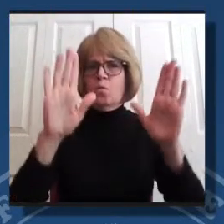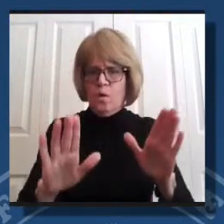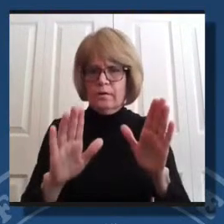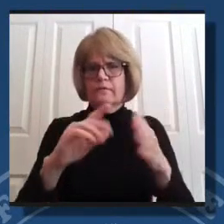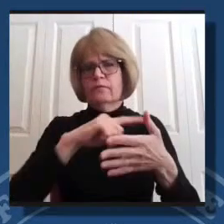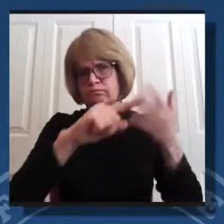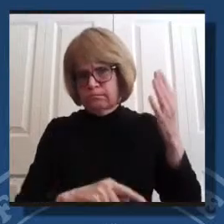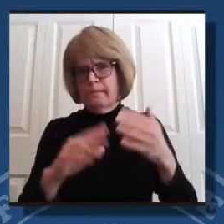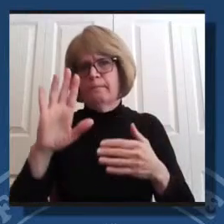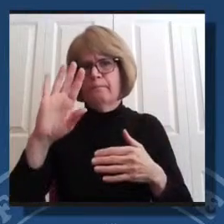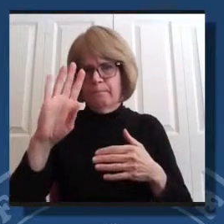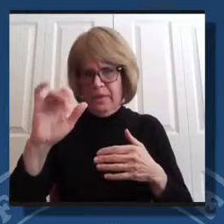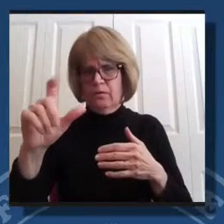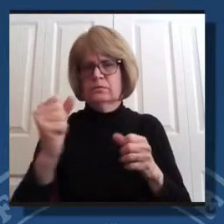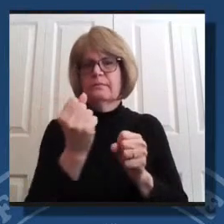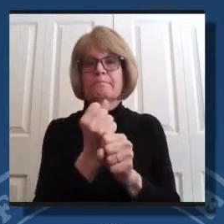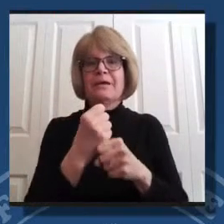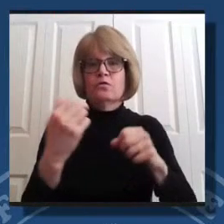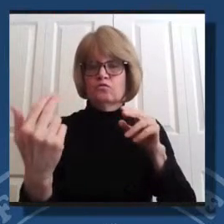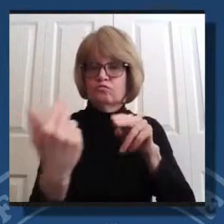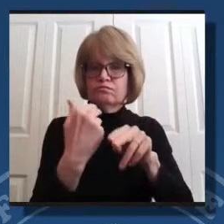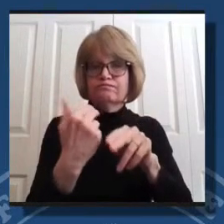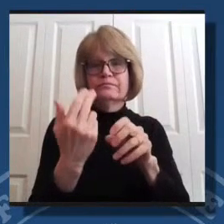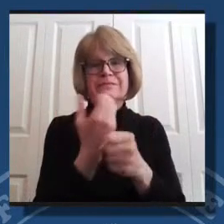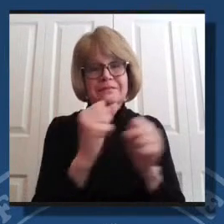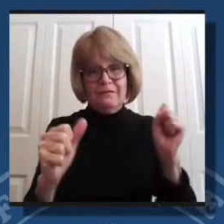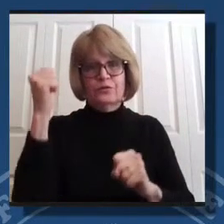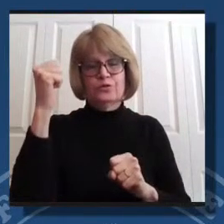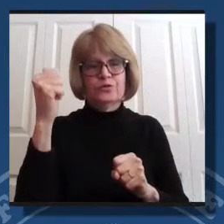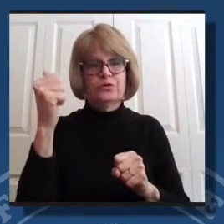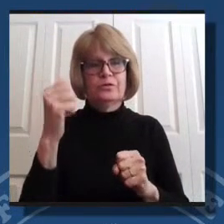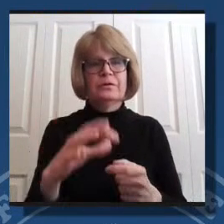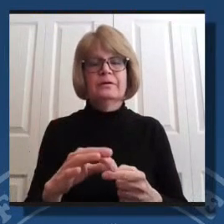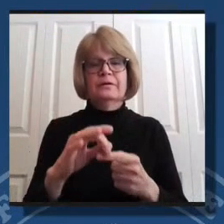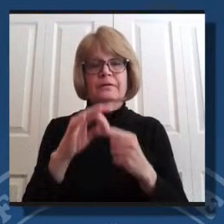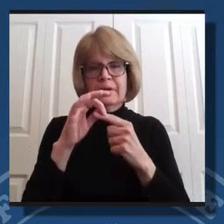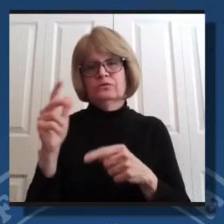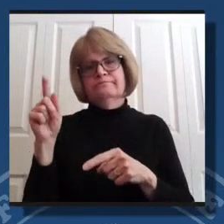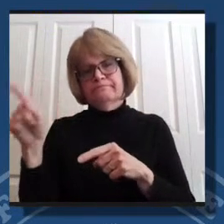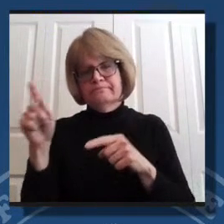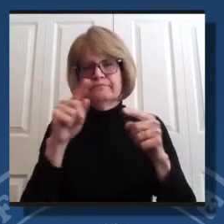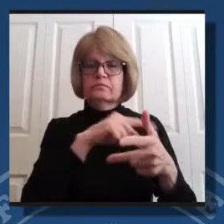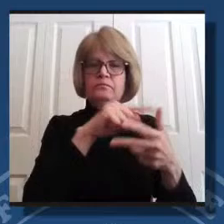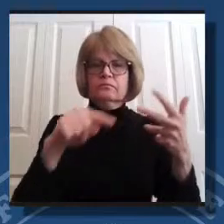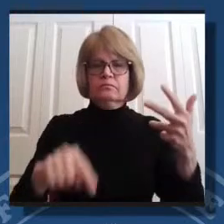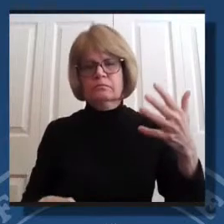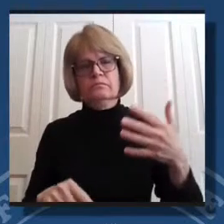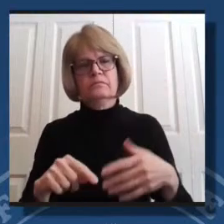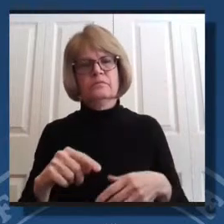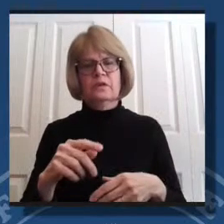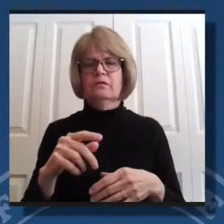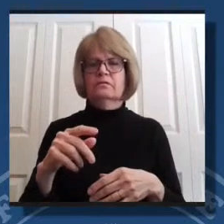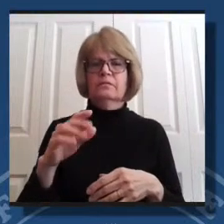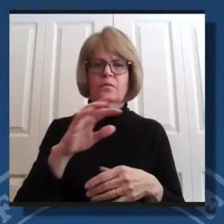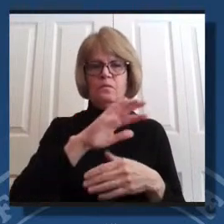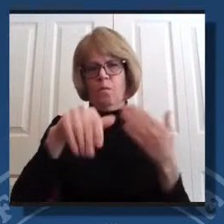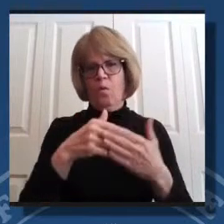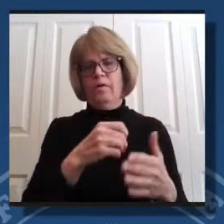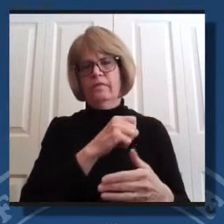make our roadways safer, and your team, particularly Secretary Majeski, Secretary McQueen, Assistant Secretary